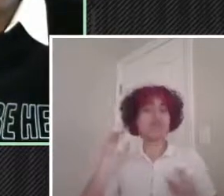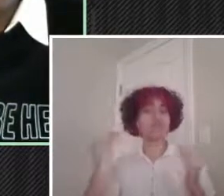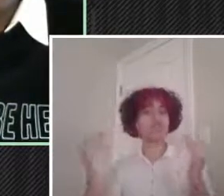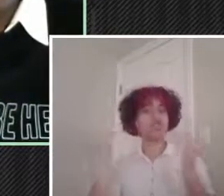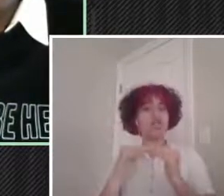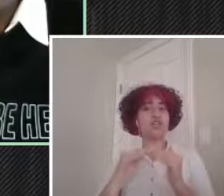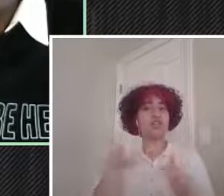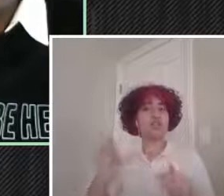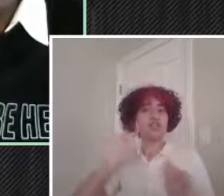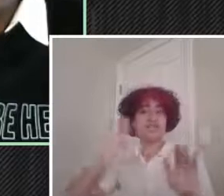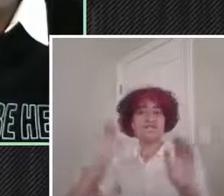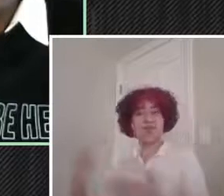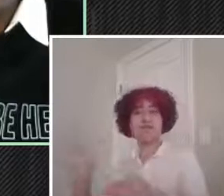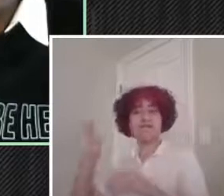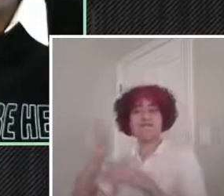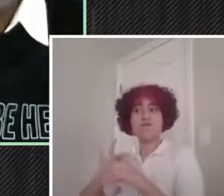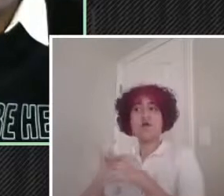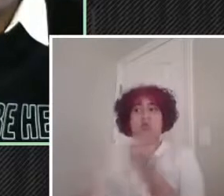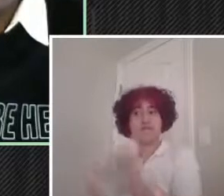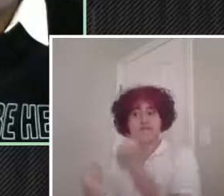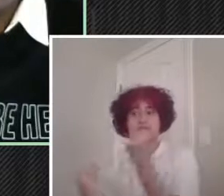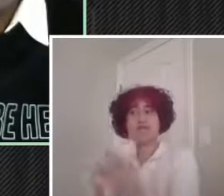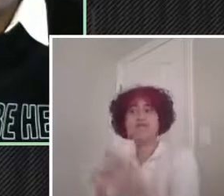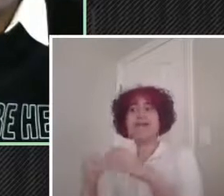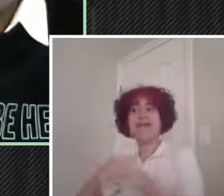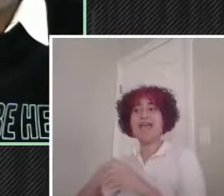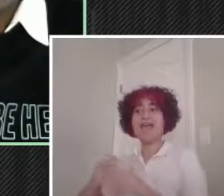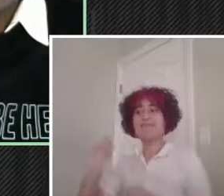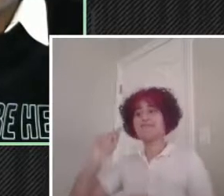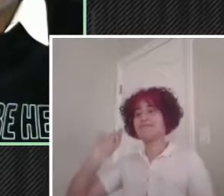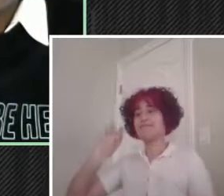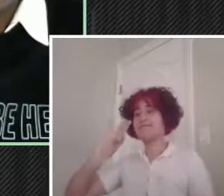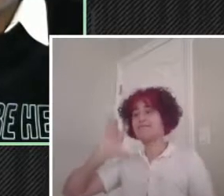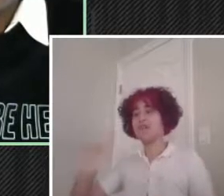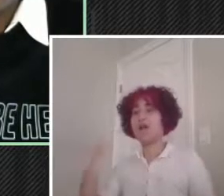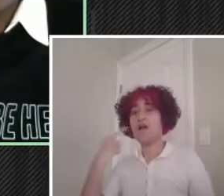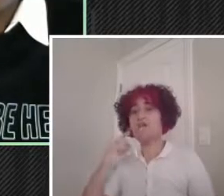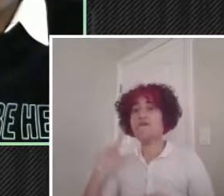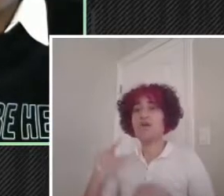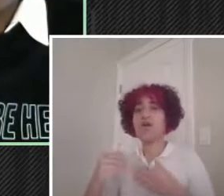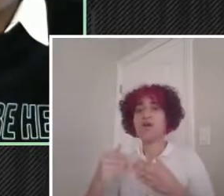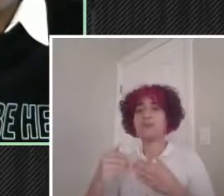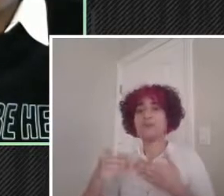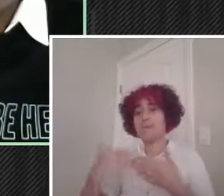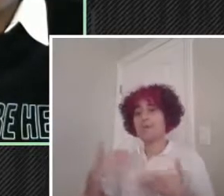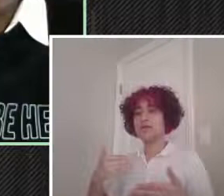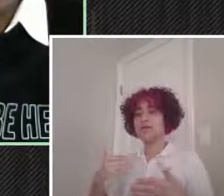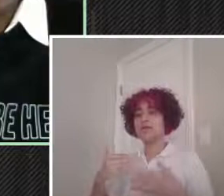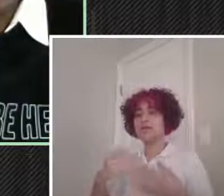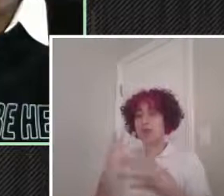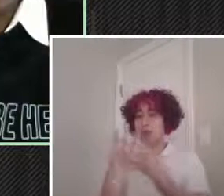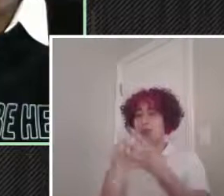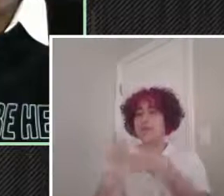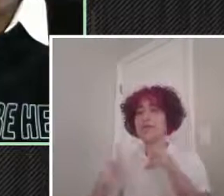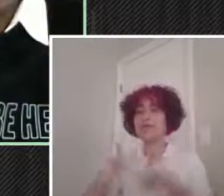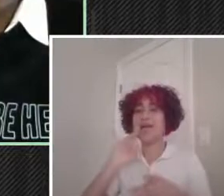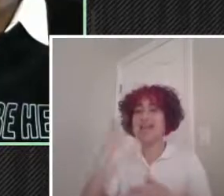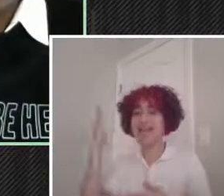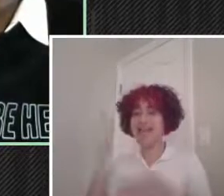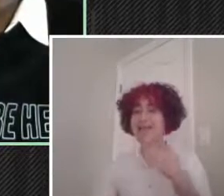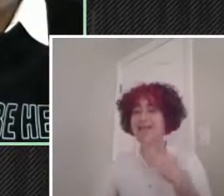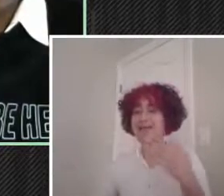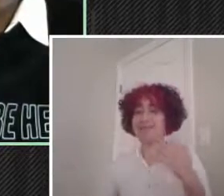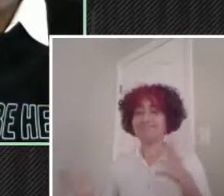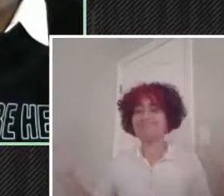voter enfranchisement in Florida for formerly incarcerated people and ending mass incarceration in Louisiana and across